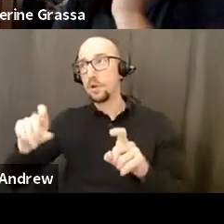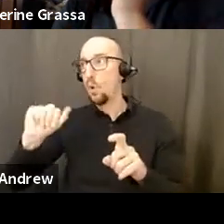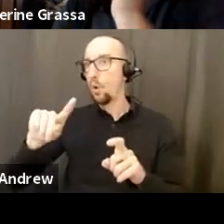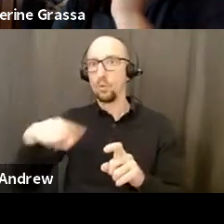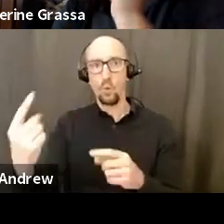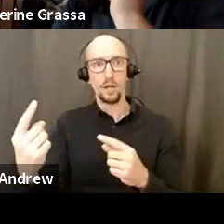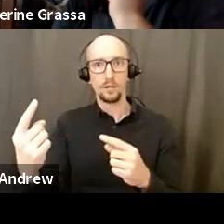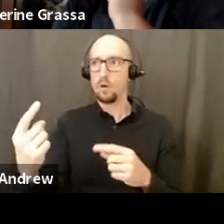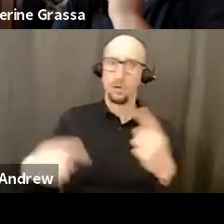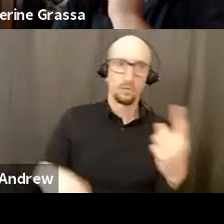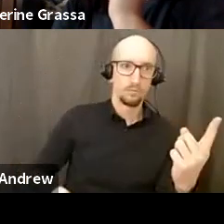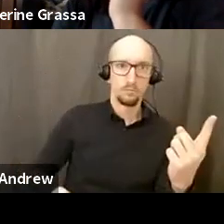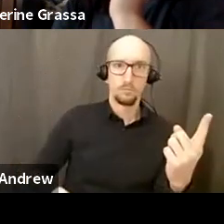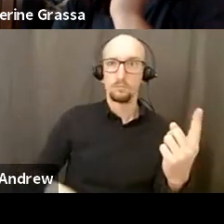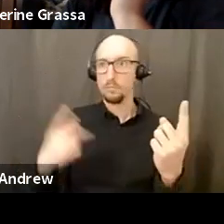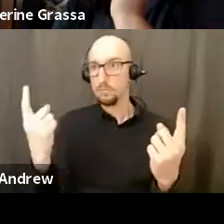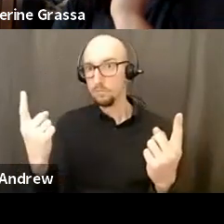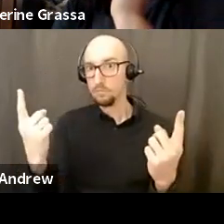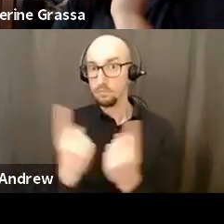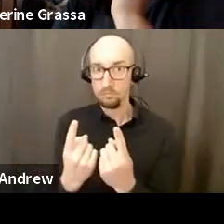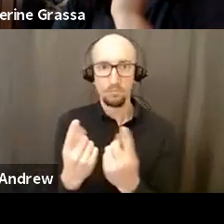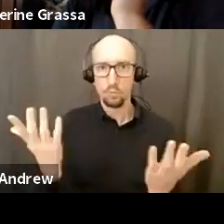So the field is open, folks.